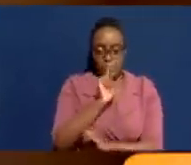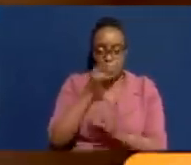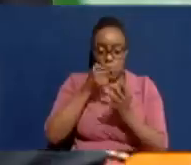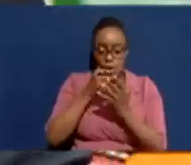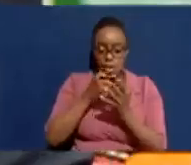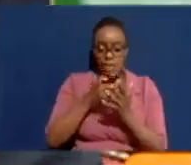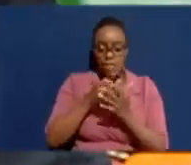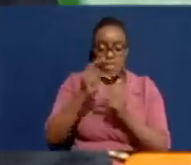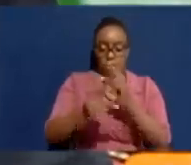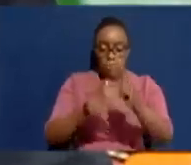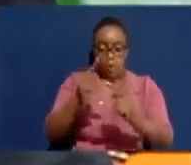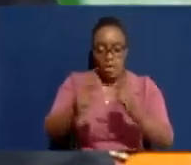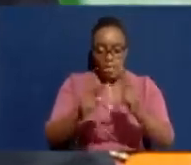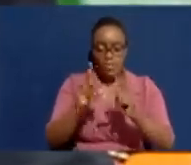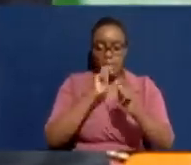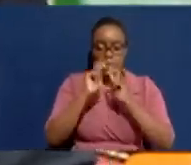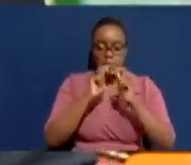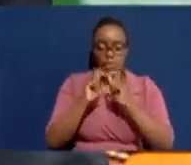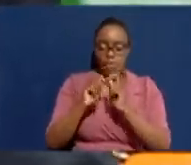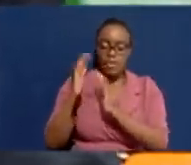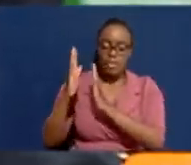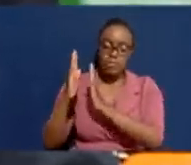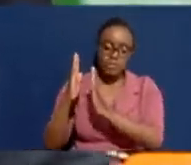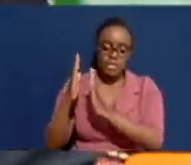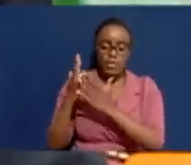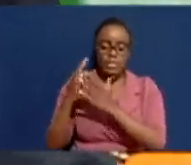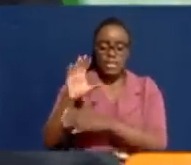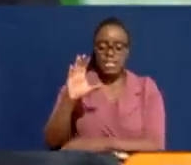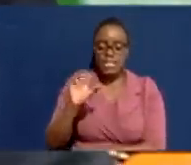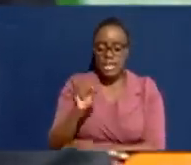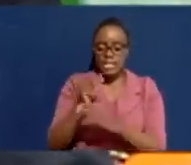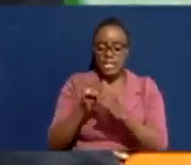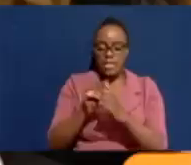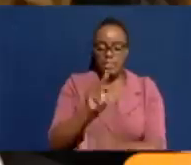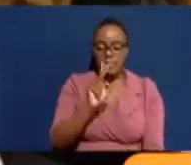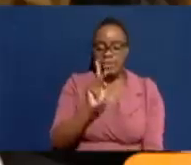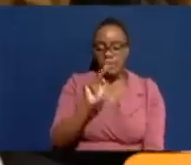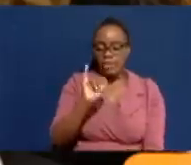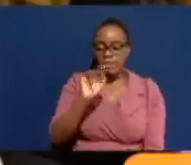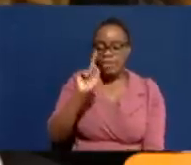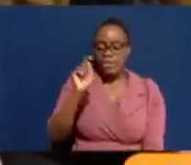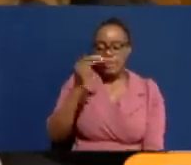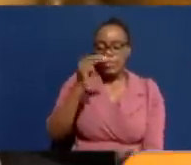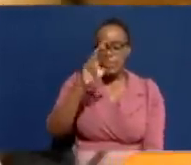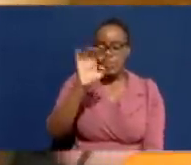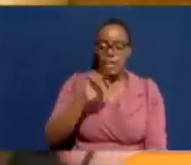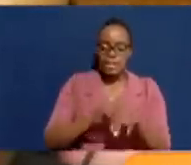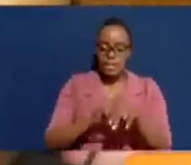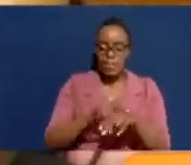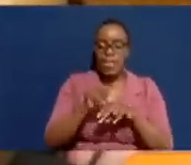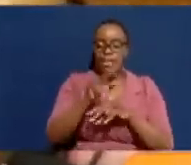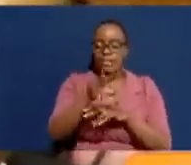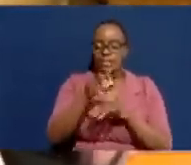the proceedings in the vetting of Interior Cabinet nominee Professor Kithure Kindiki in Parliament, as the kettle rustling